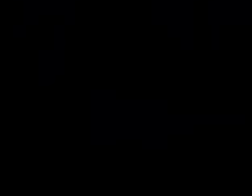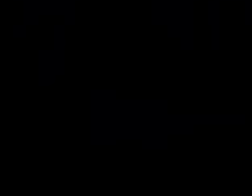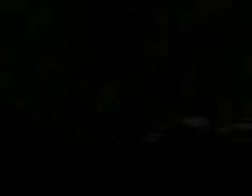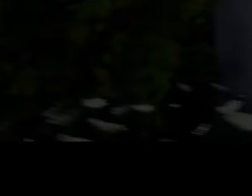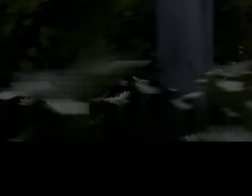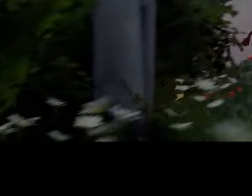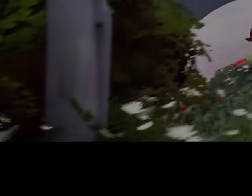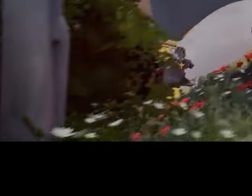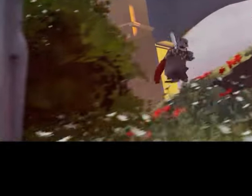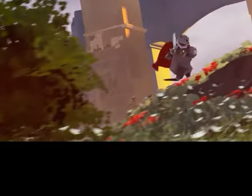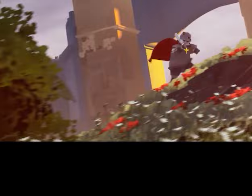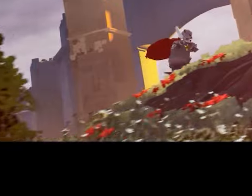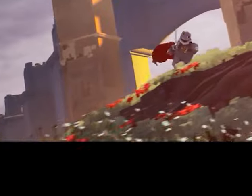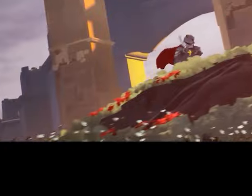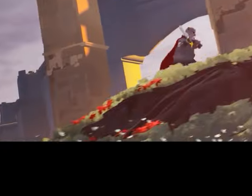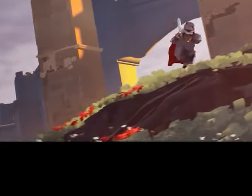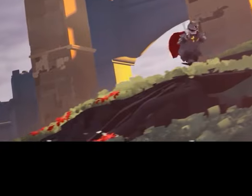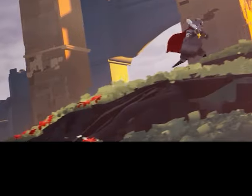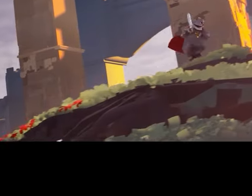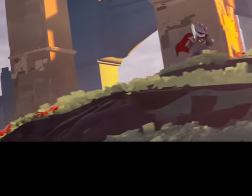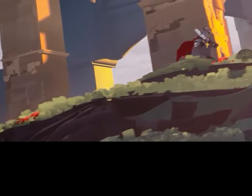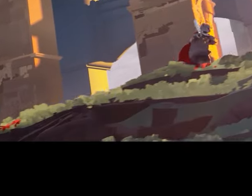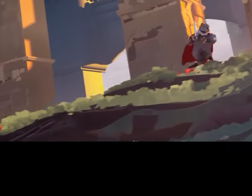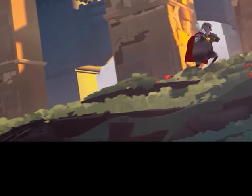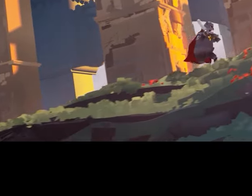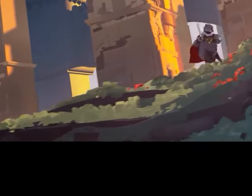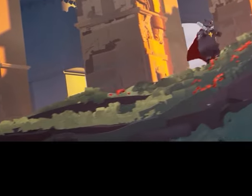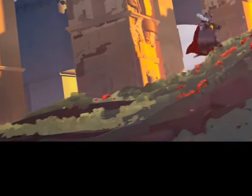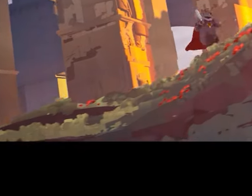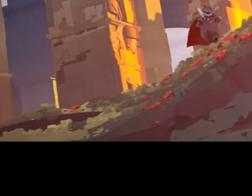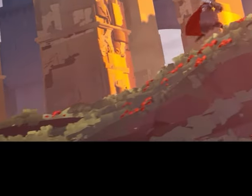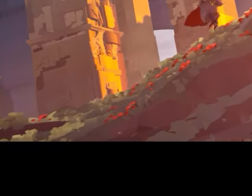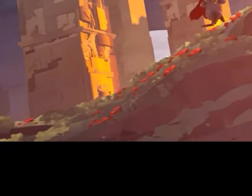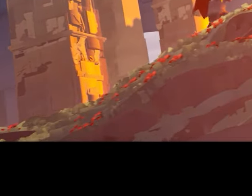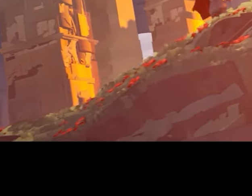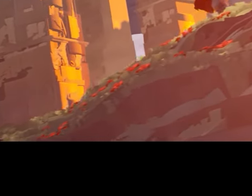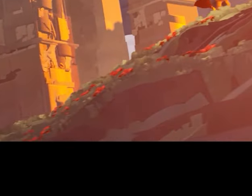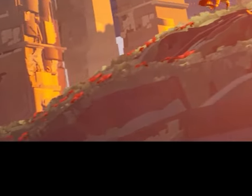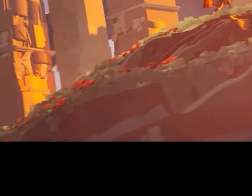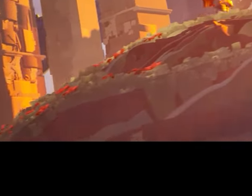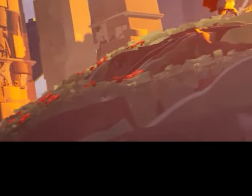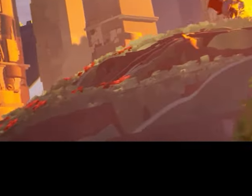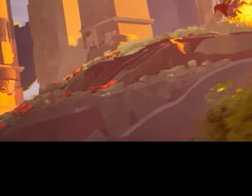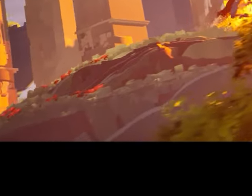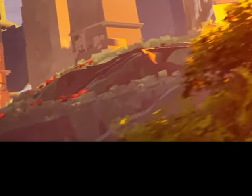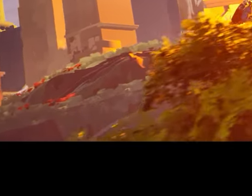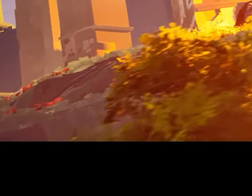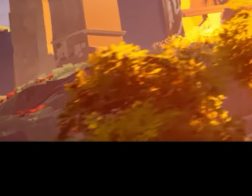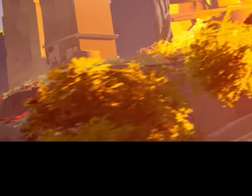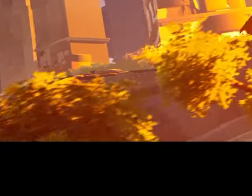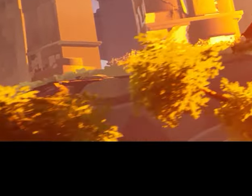Remain steadfast, for the journey is long and fraught with peril.